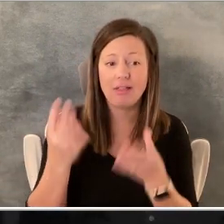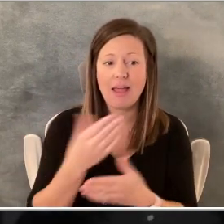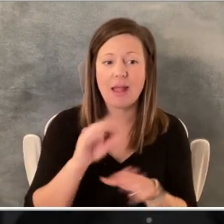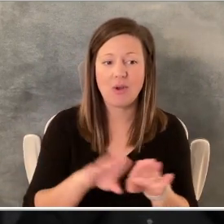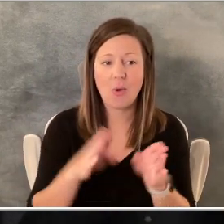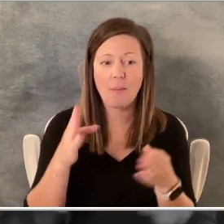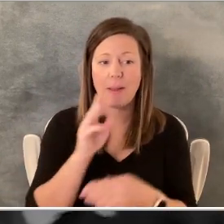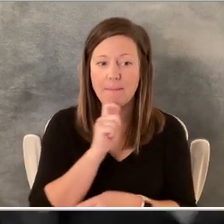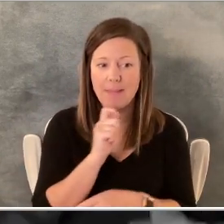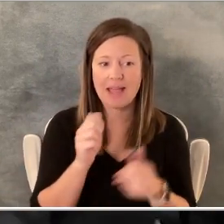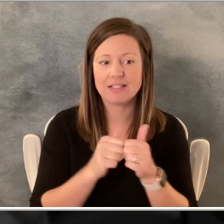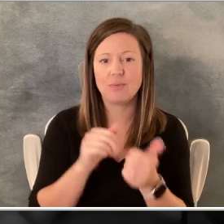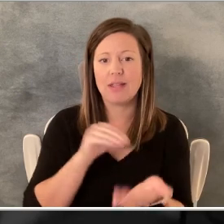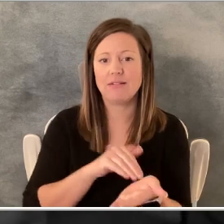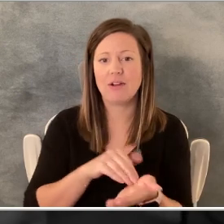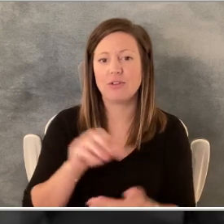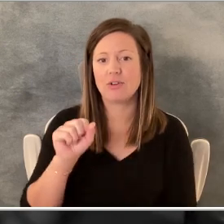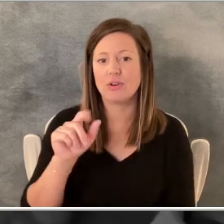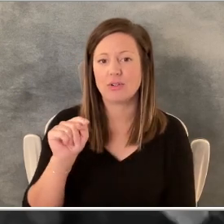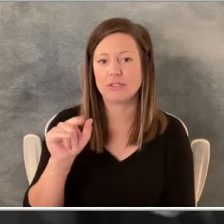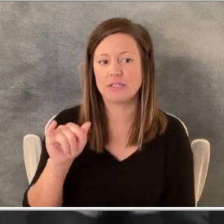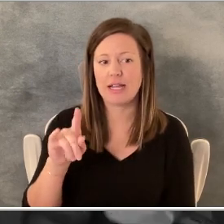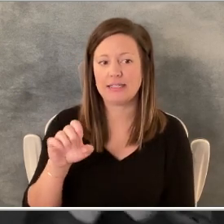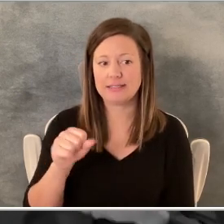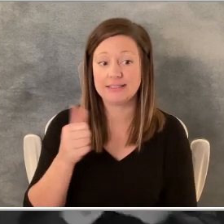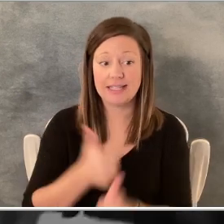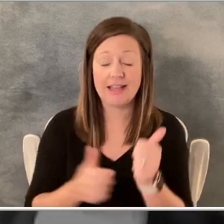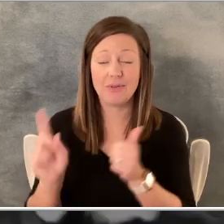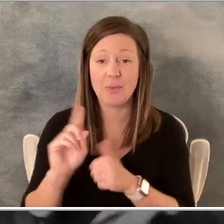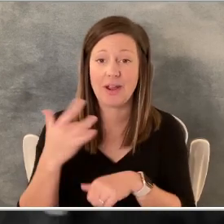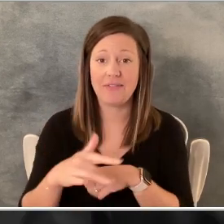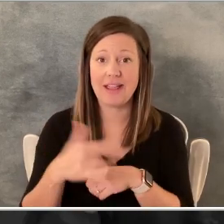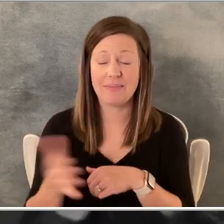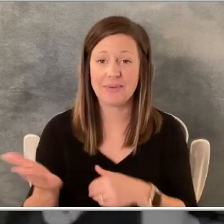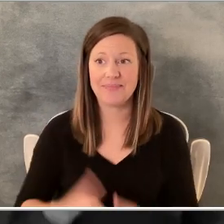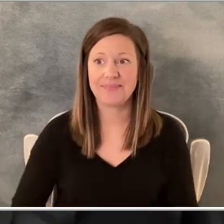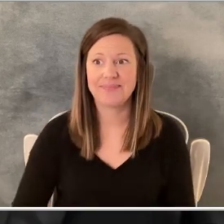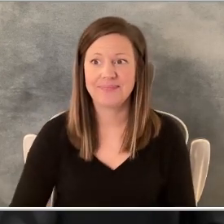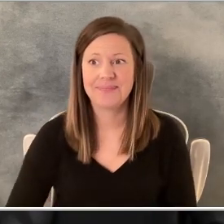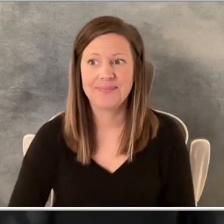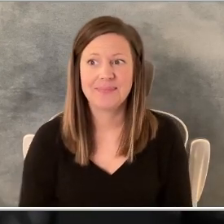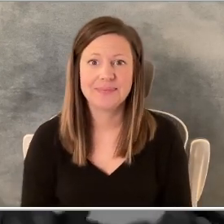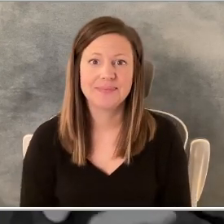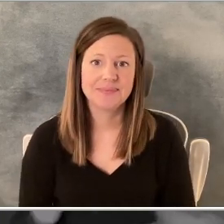with Dr. Stites podcast. Now, everywhere podcasts are available.